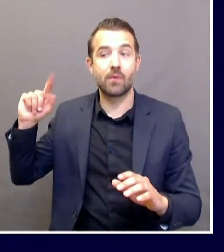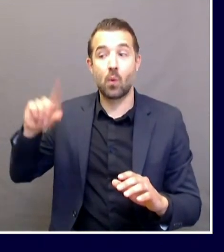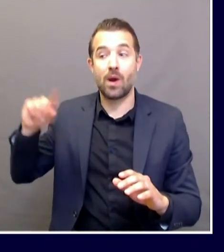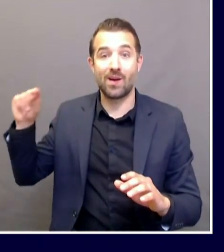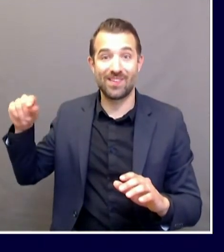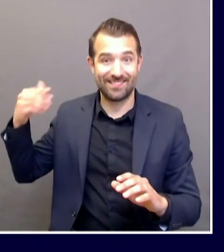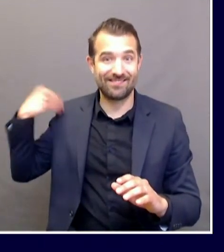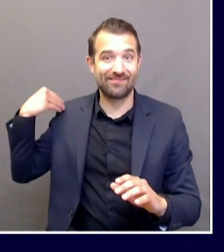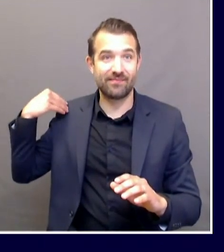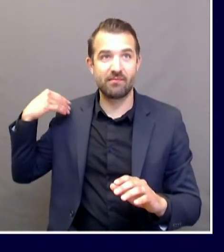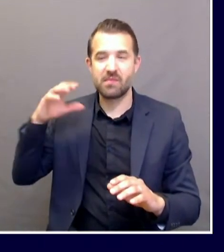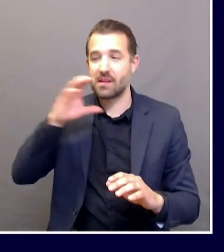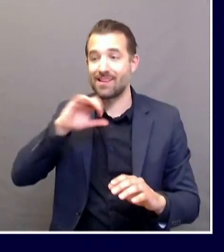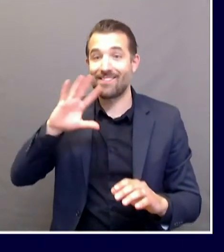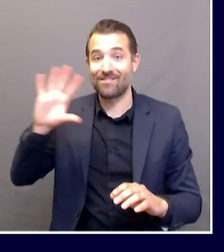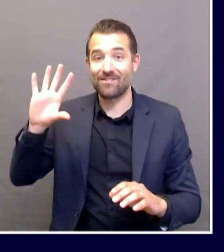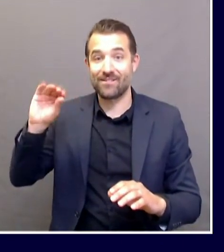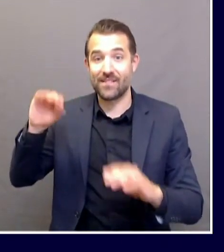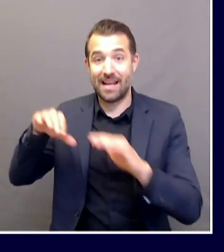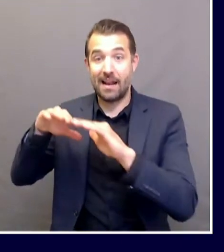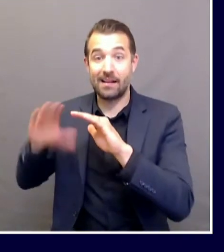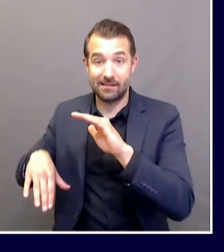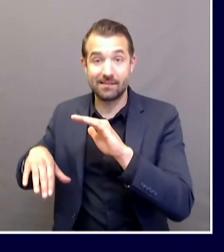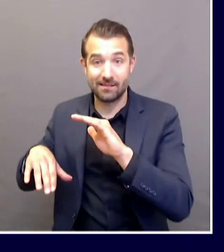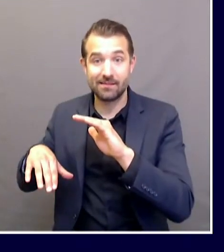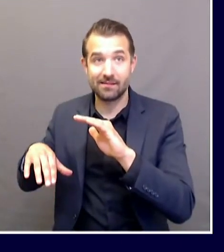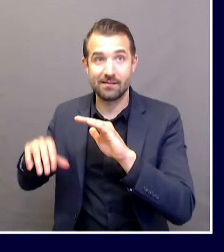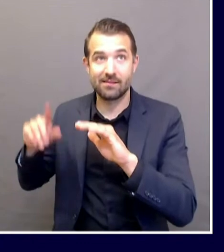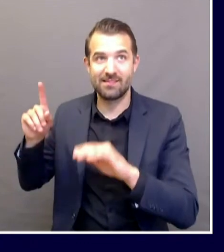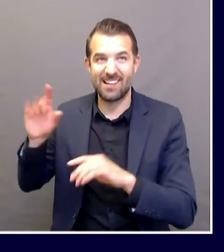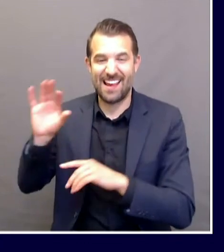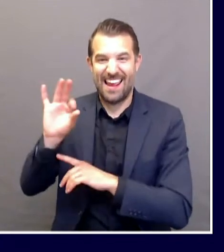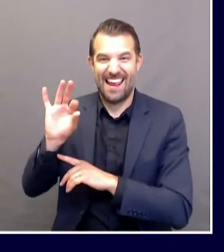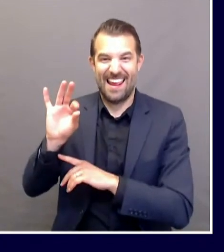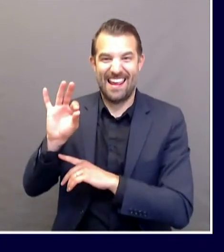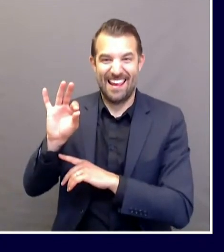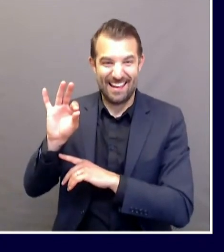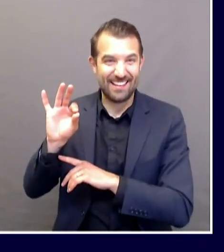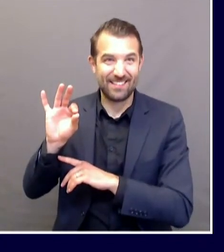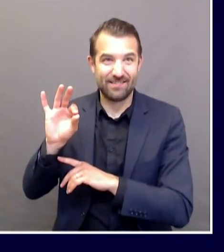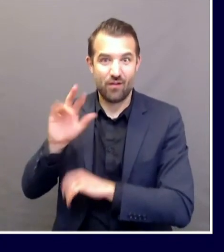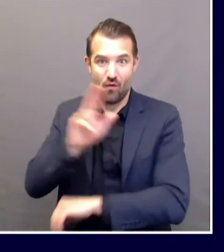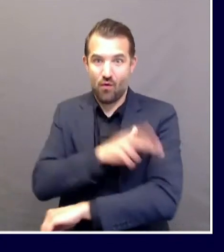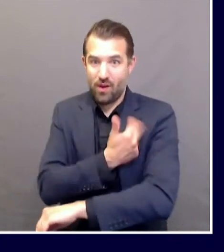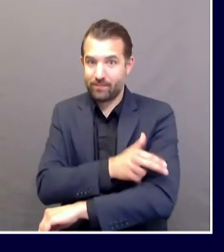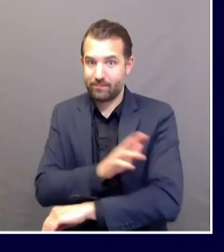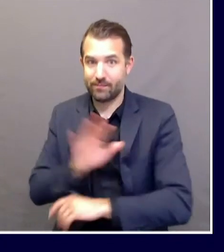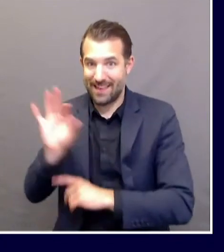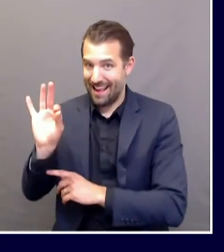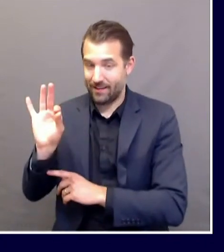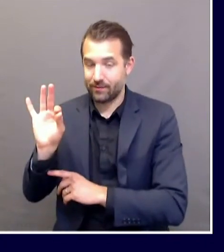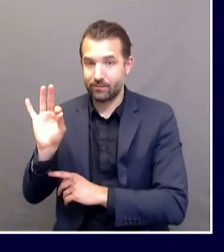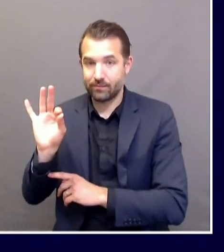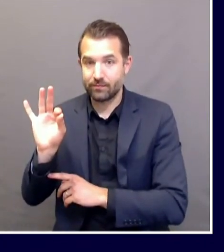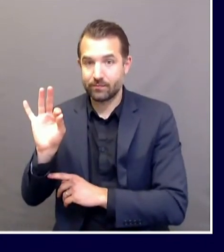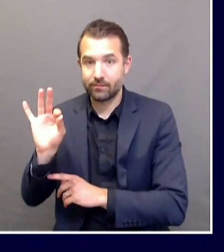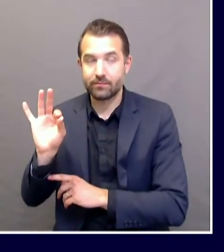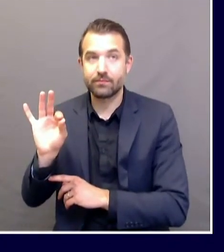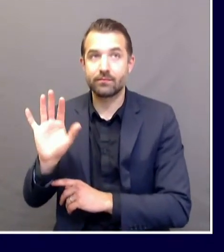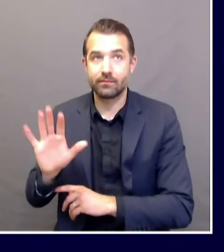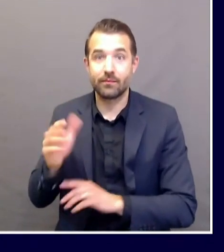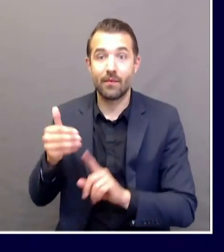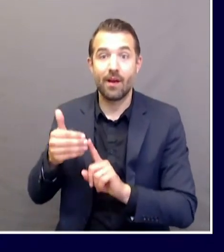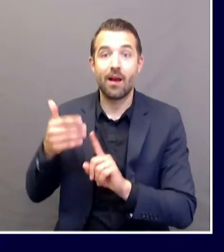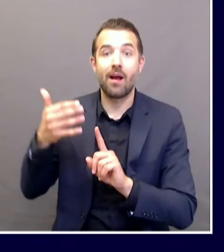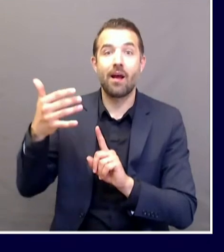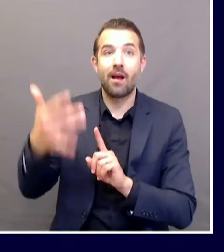back in September, there were 9 people that month who were hospitalized in that age category. In October, it was only 3.